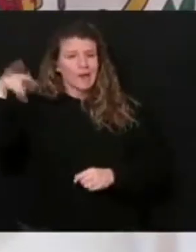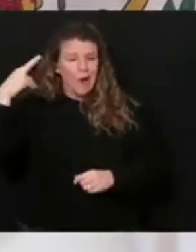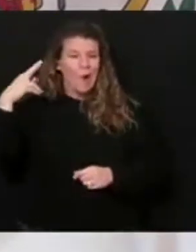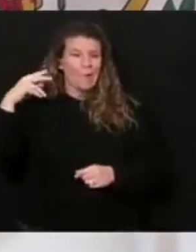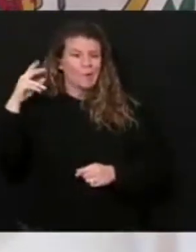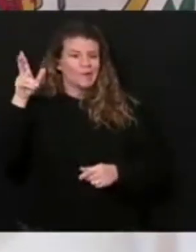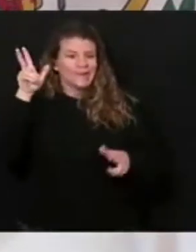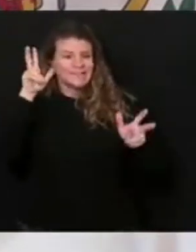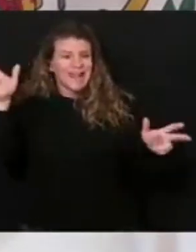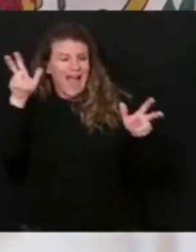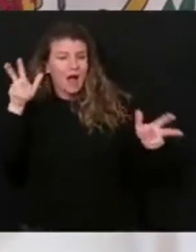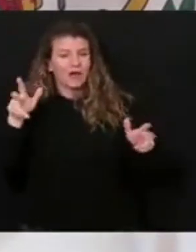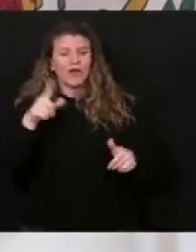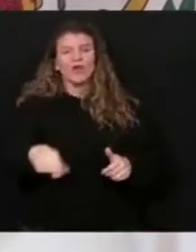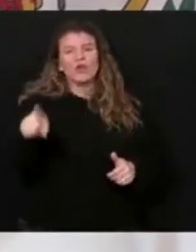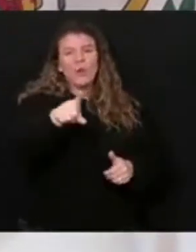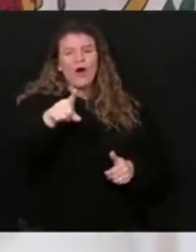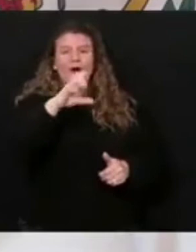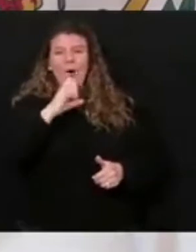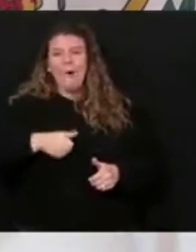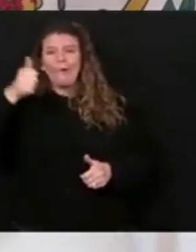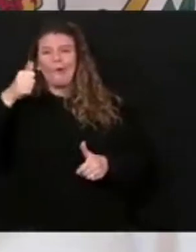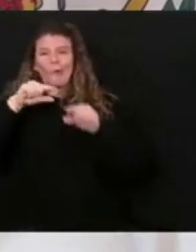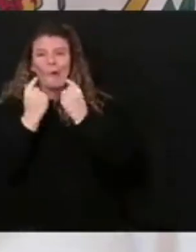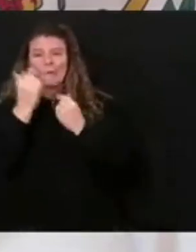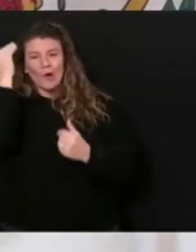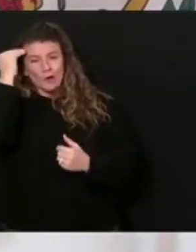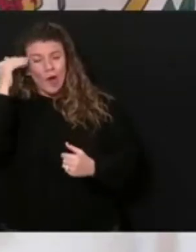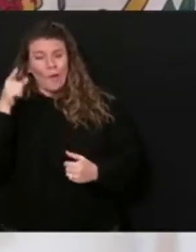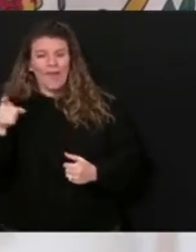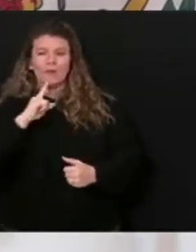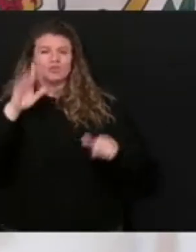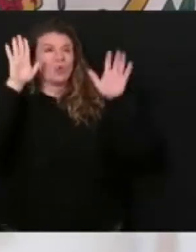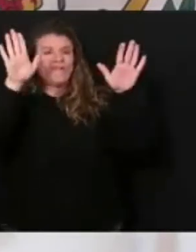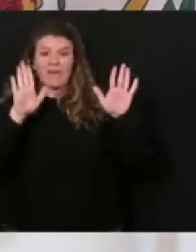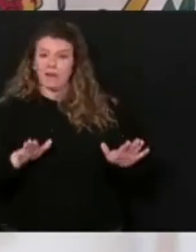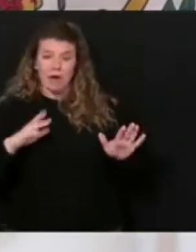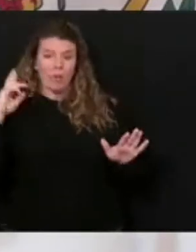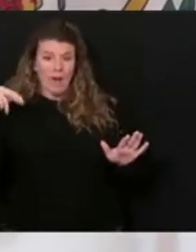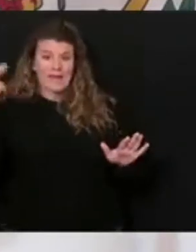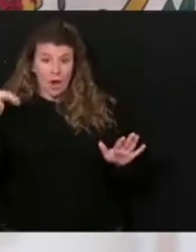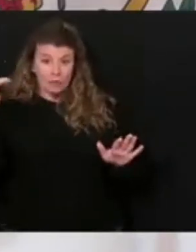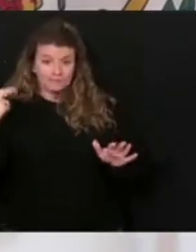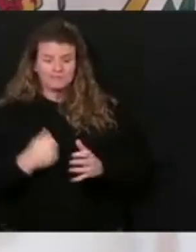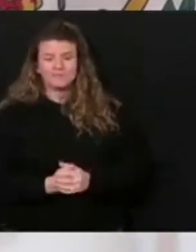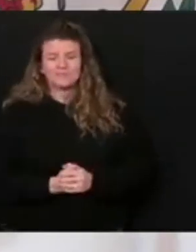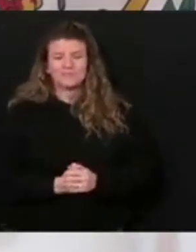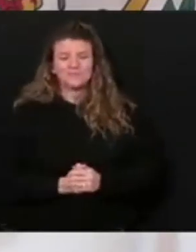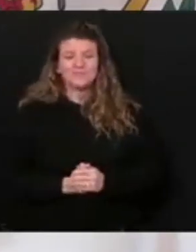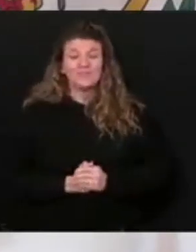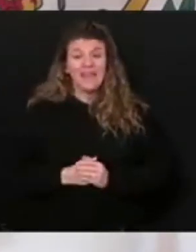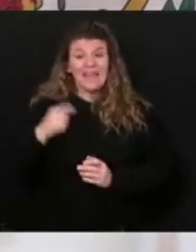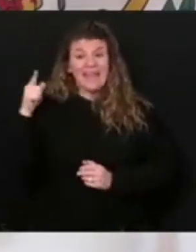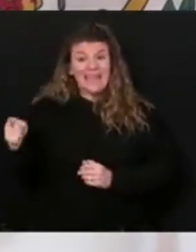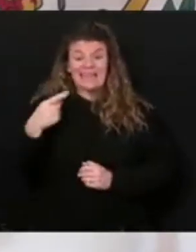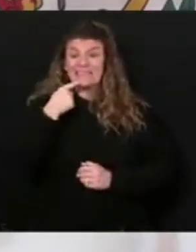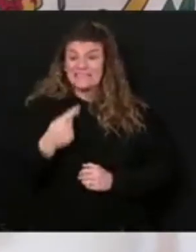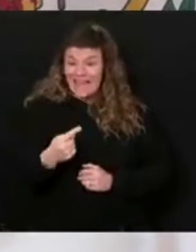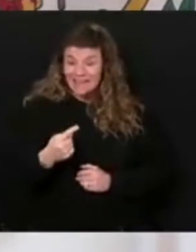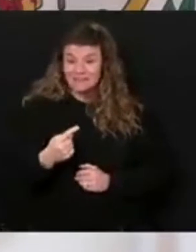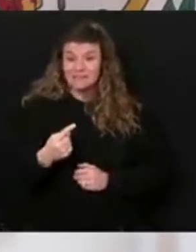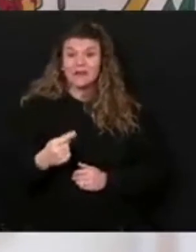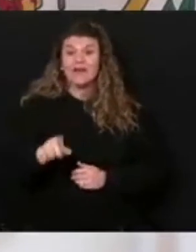know, you know, and remember Paul Harvey, and he was terrific on the radio. And he said, for